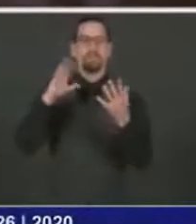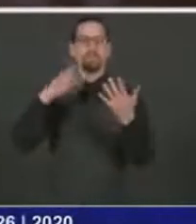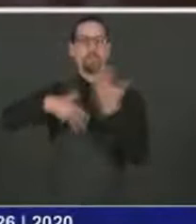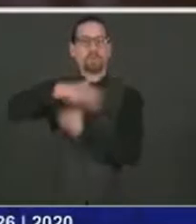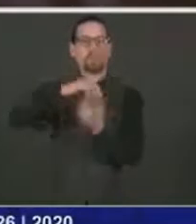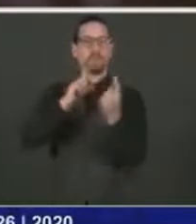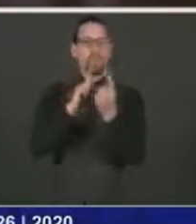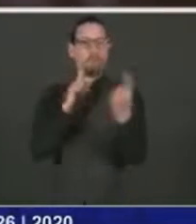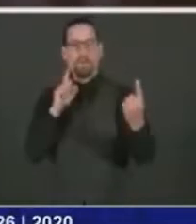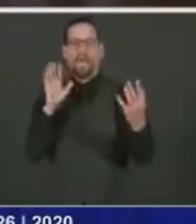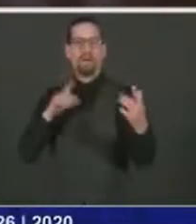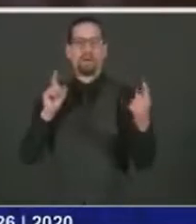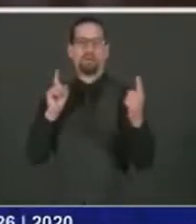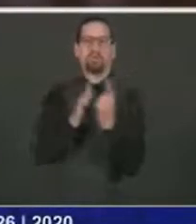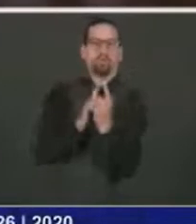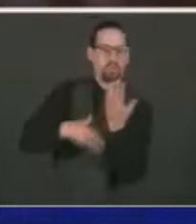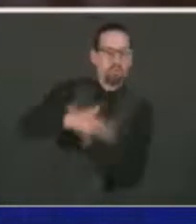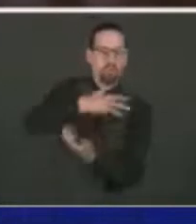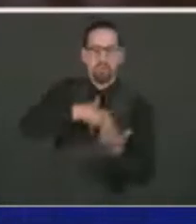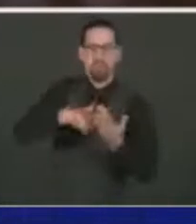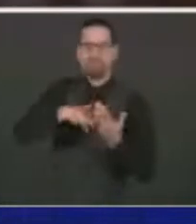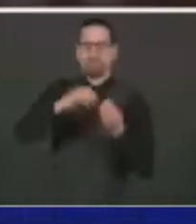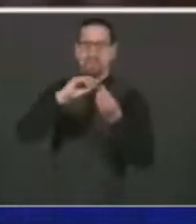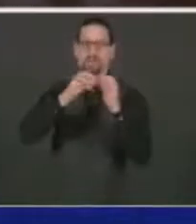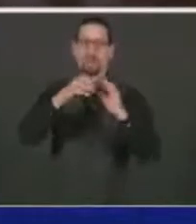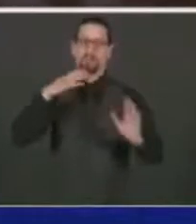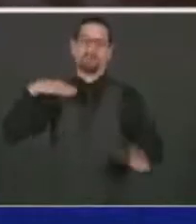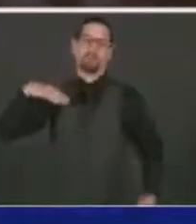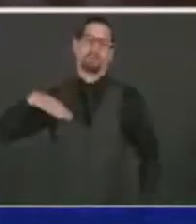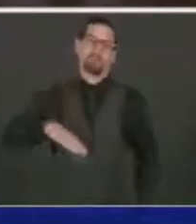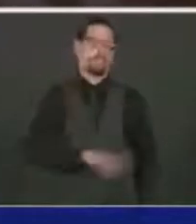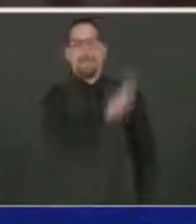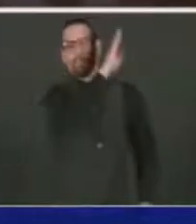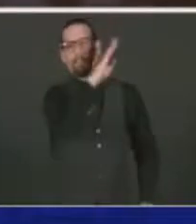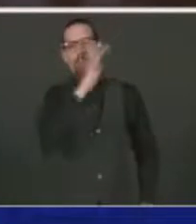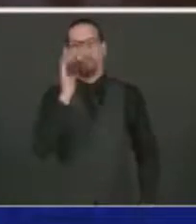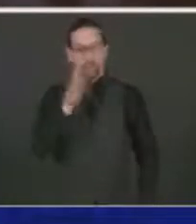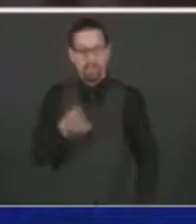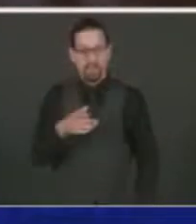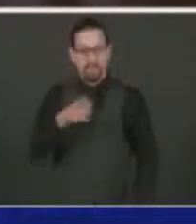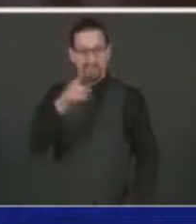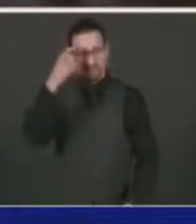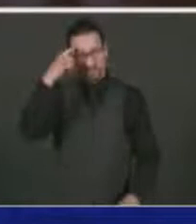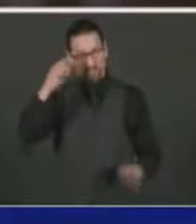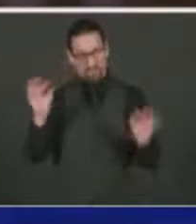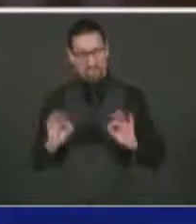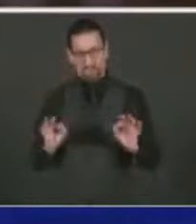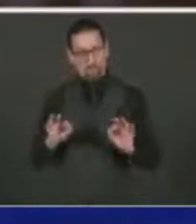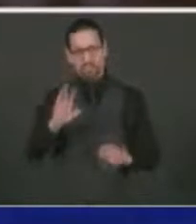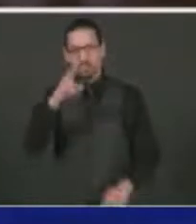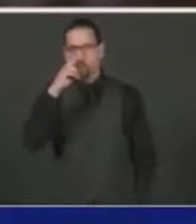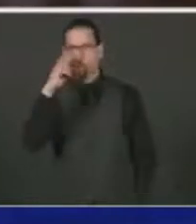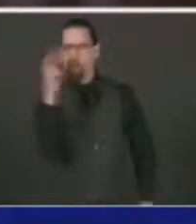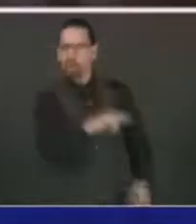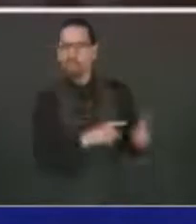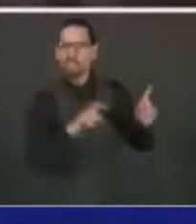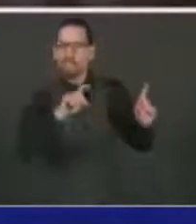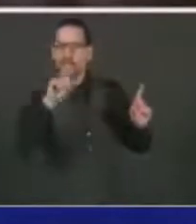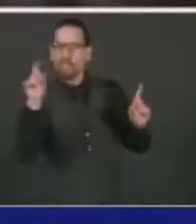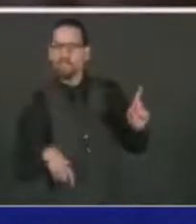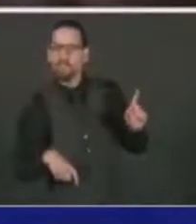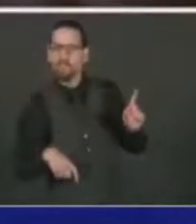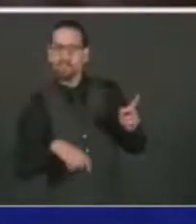that. And if you don't believe me, look at what's happening in Texas and Arizona. They have closed their